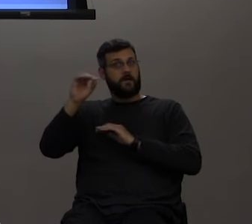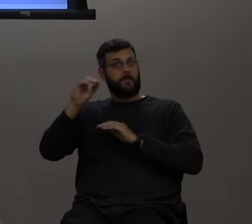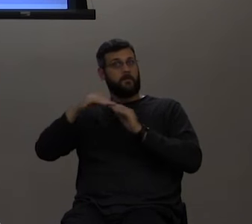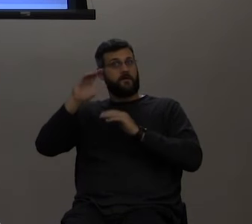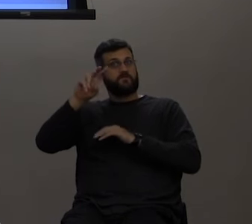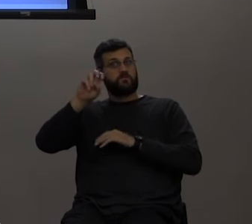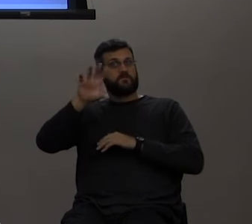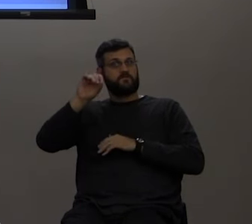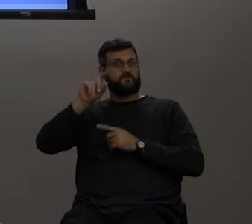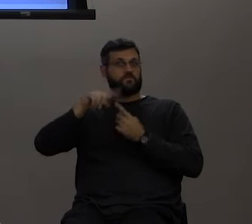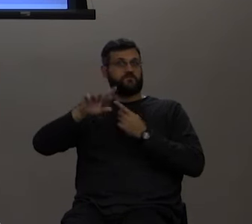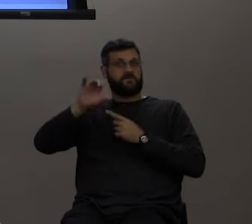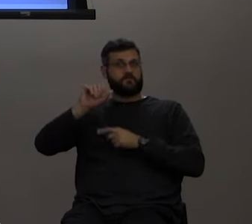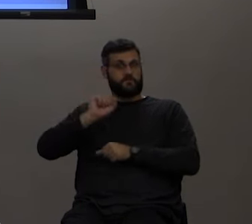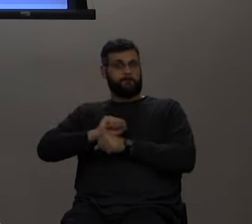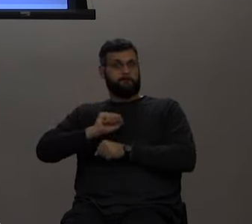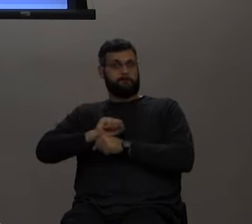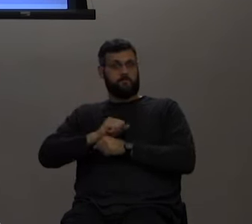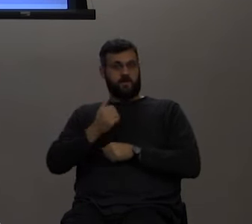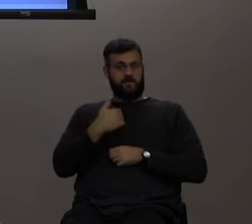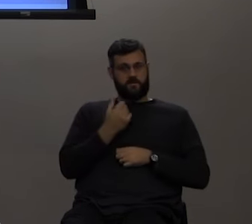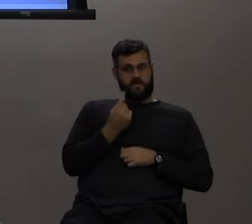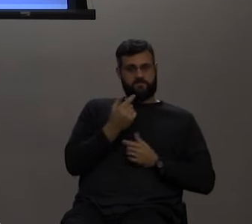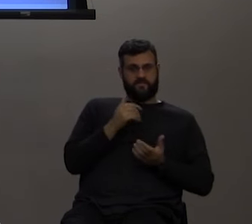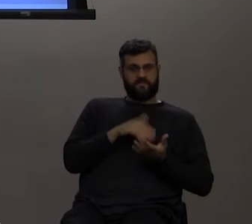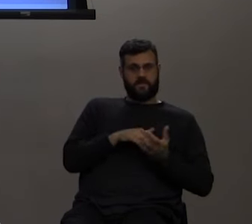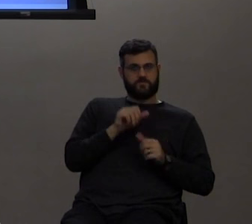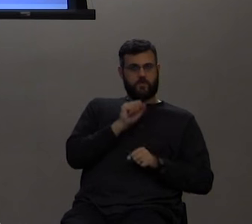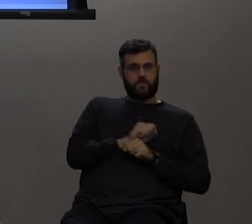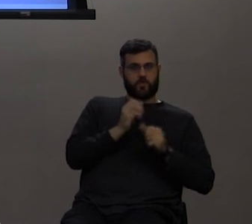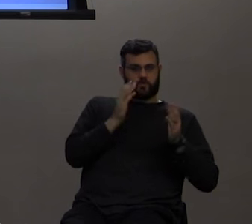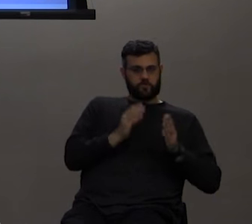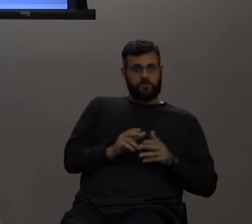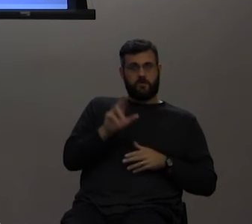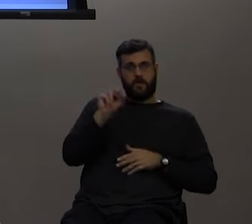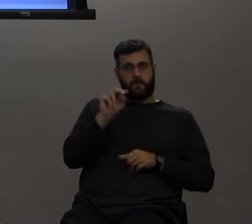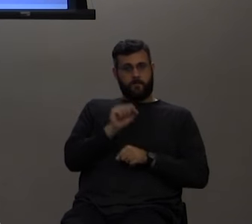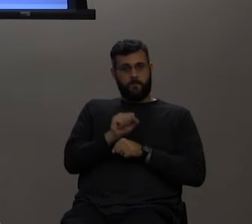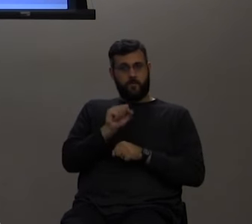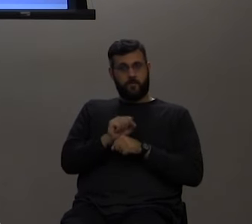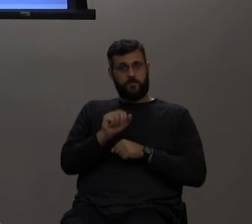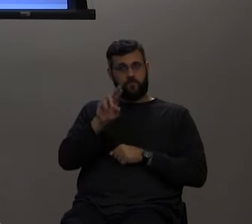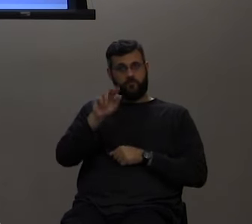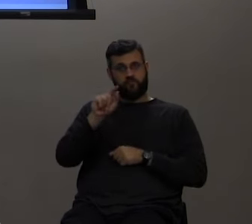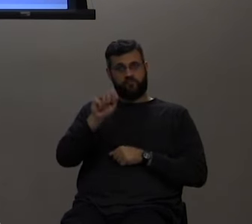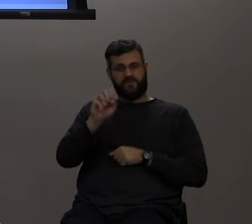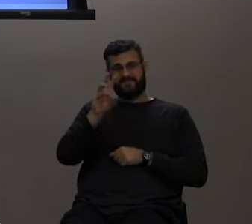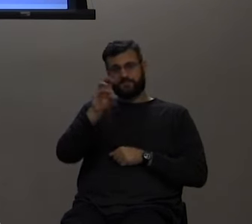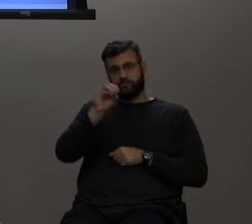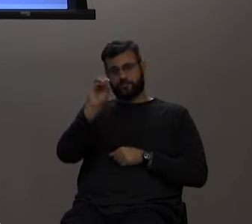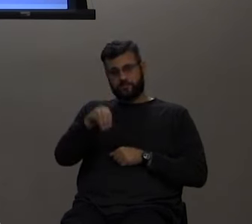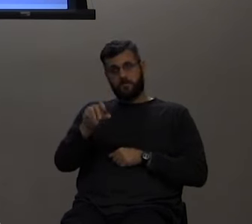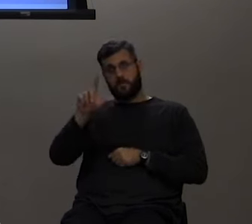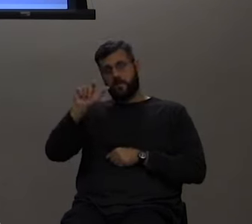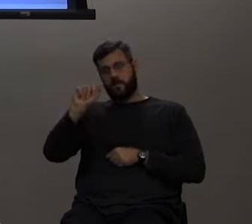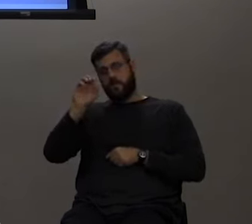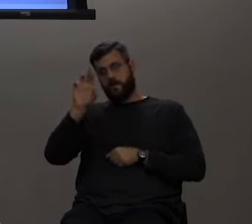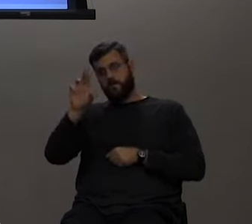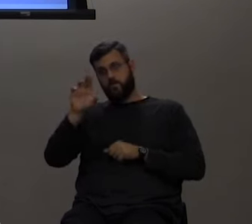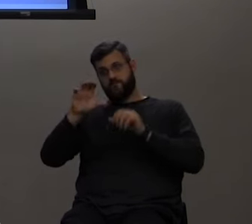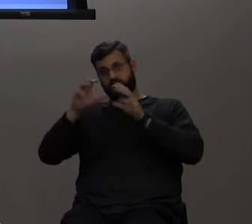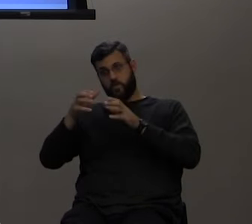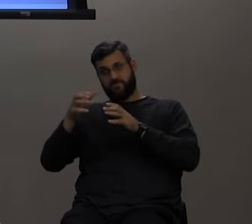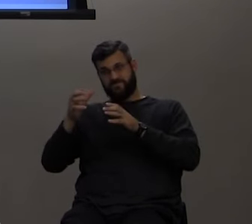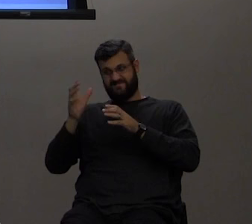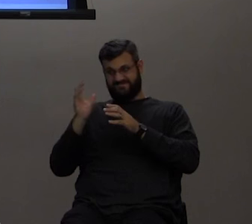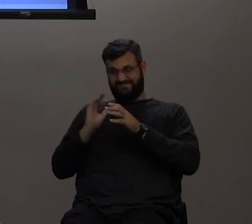coming to this area. We have 11,000 workers in the county. We have an unemployment rate around 6%, and our labor force has in